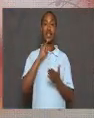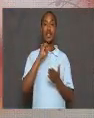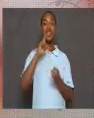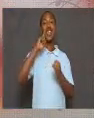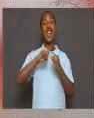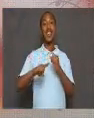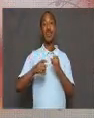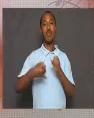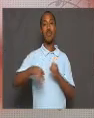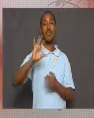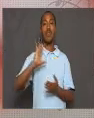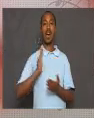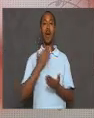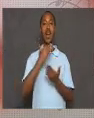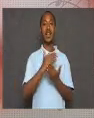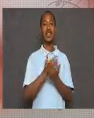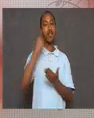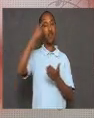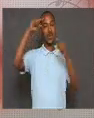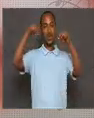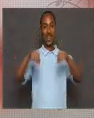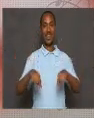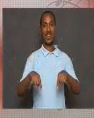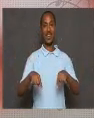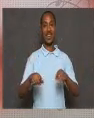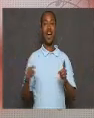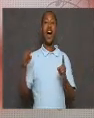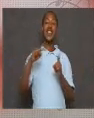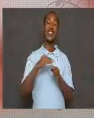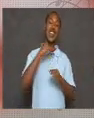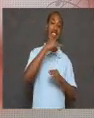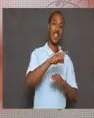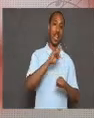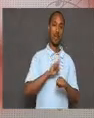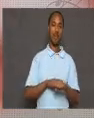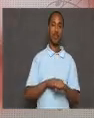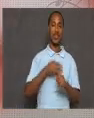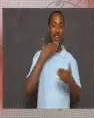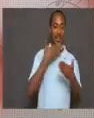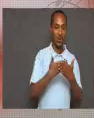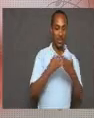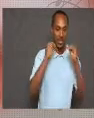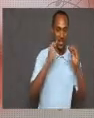This brings us to the end of our lesson for today. Until next